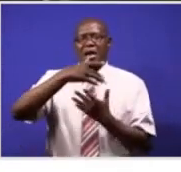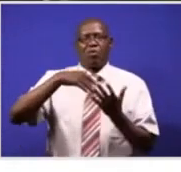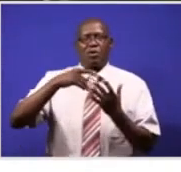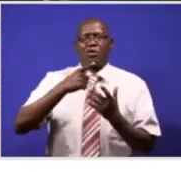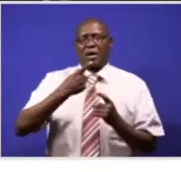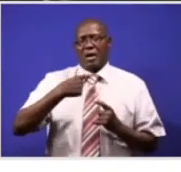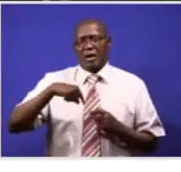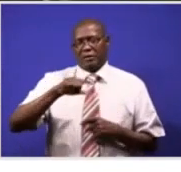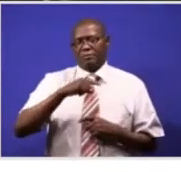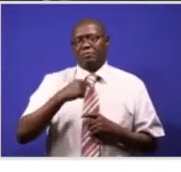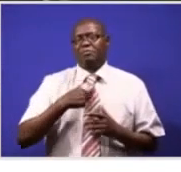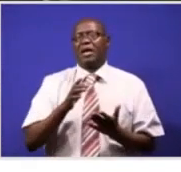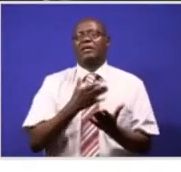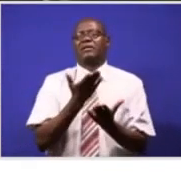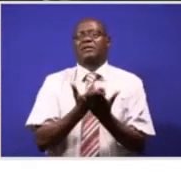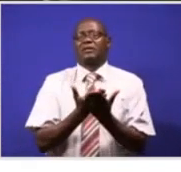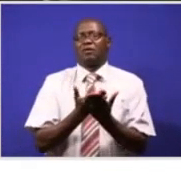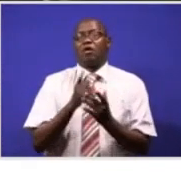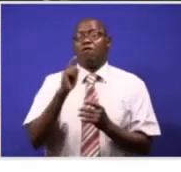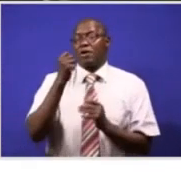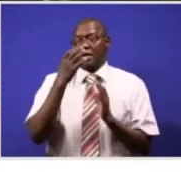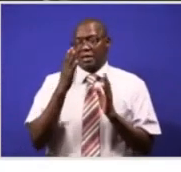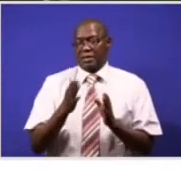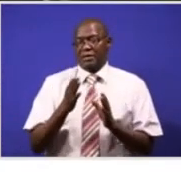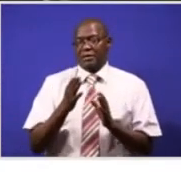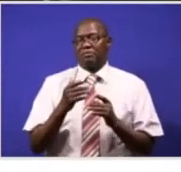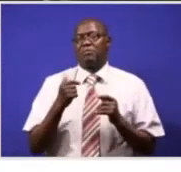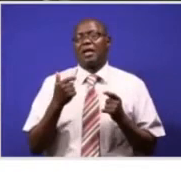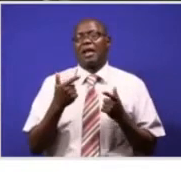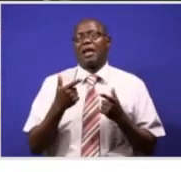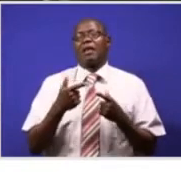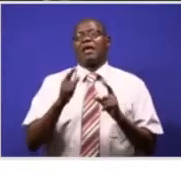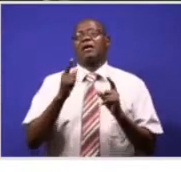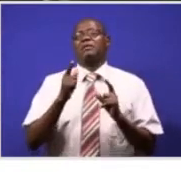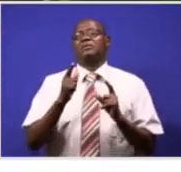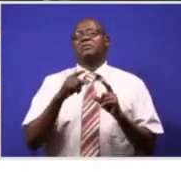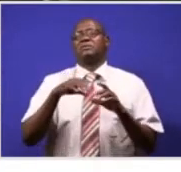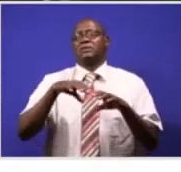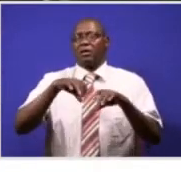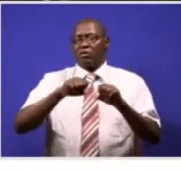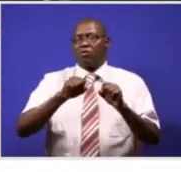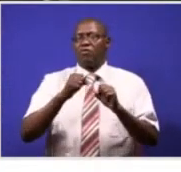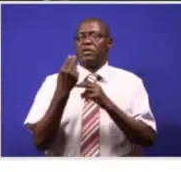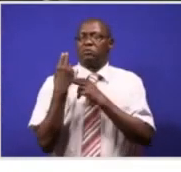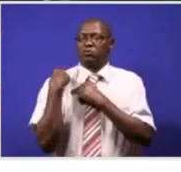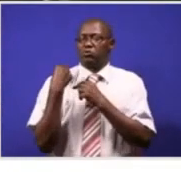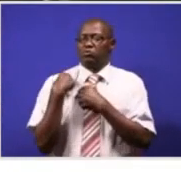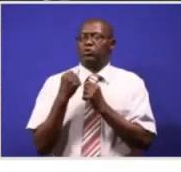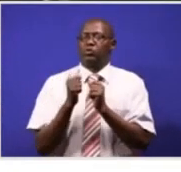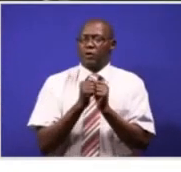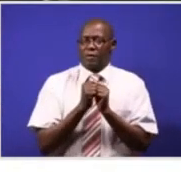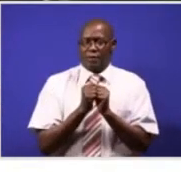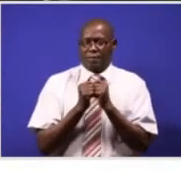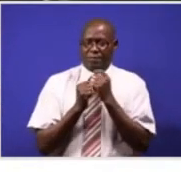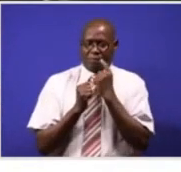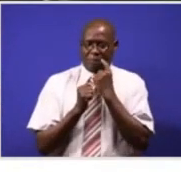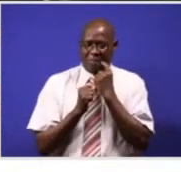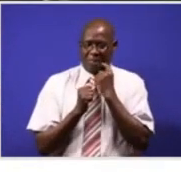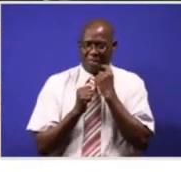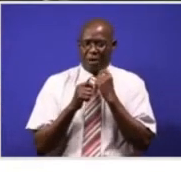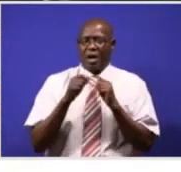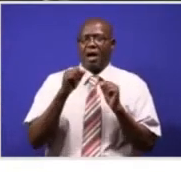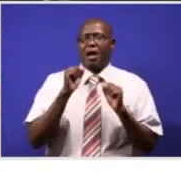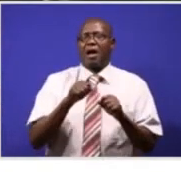I suggest for Kenyans, let's take responsibility. Collectively, we can be able